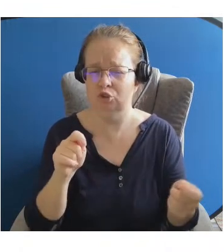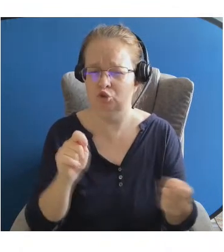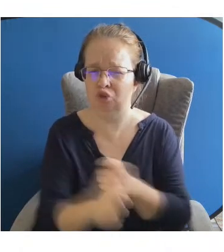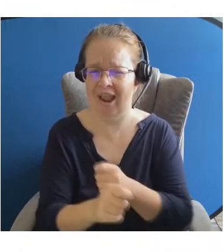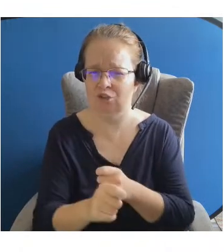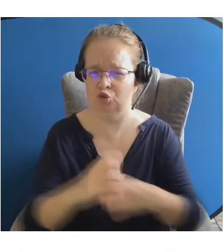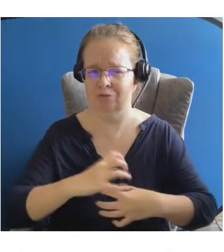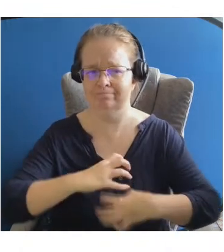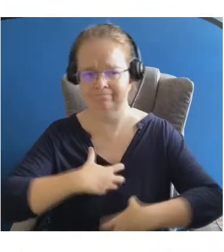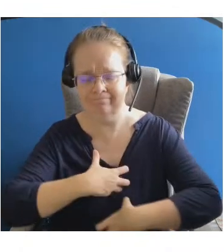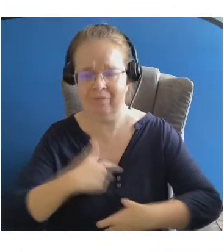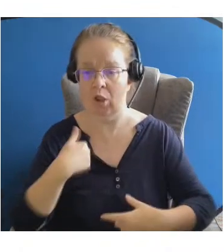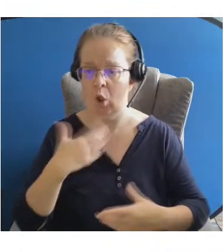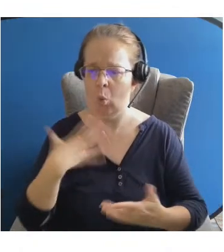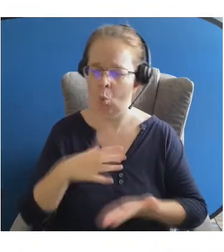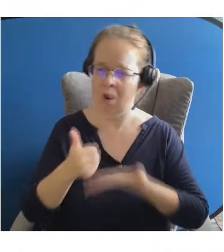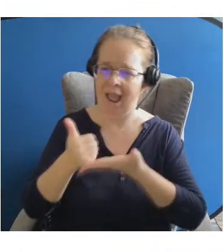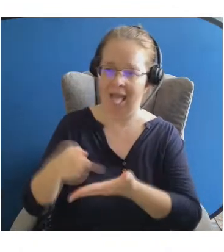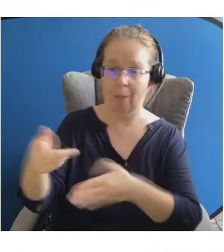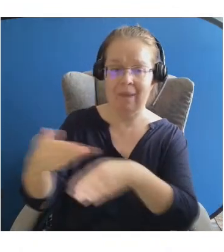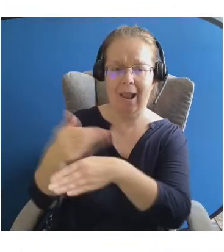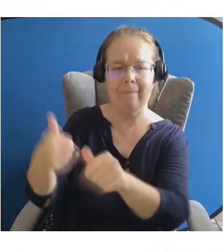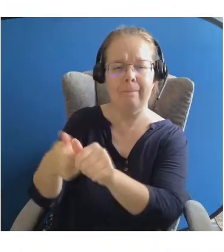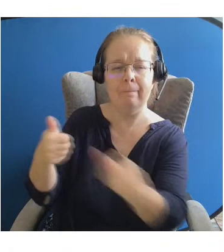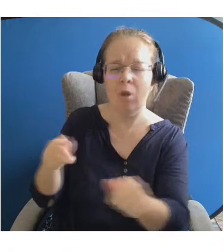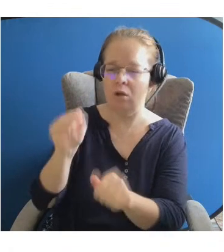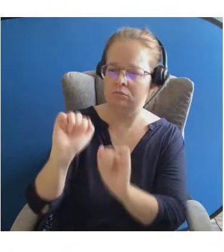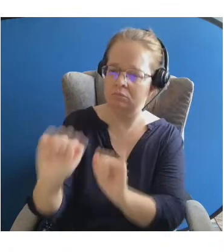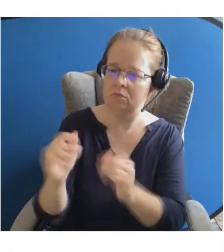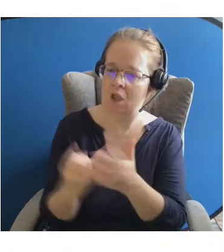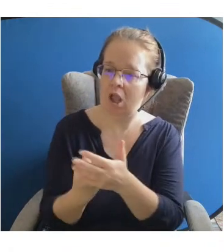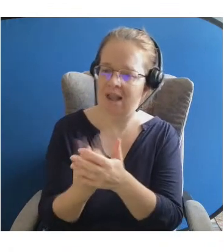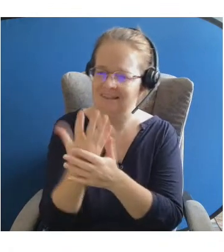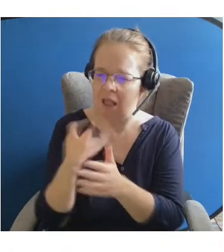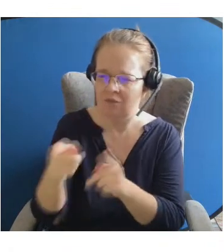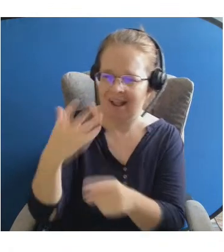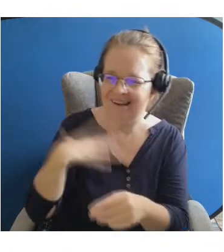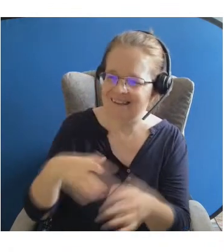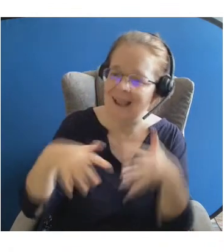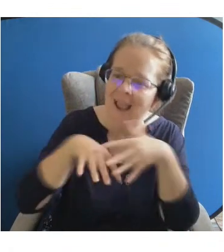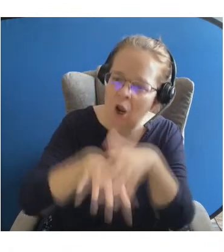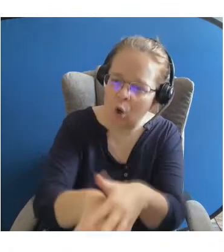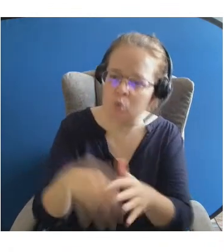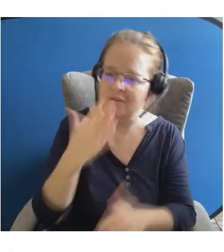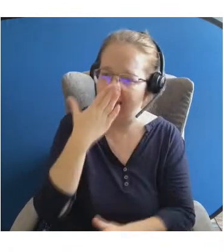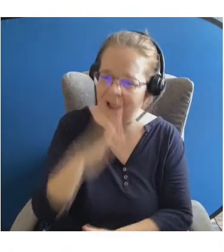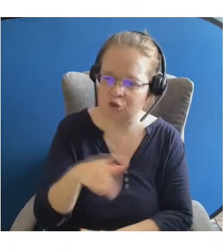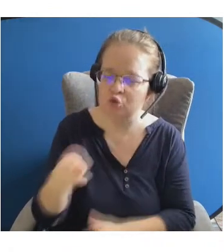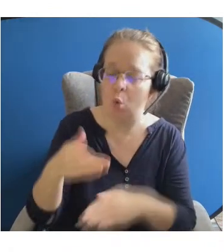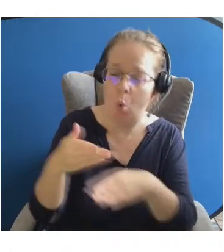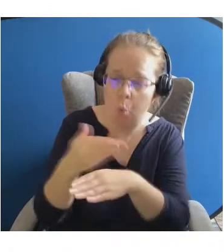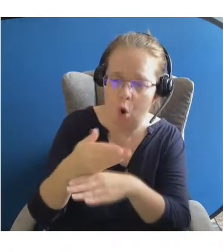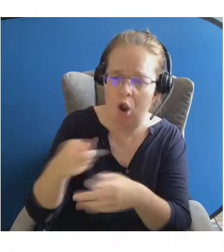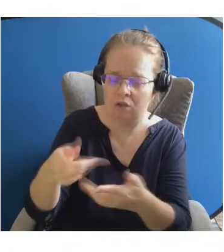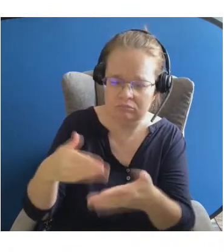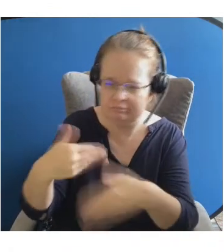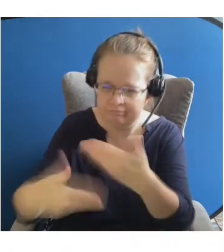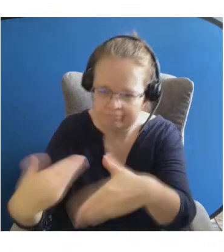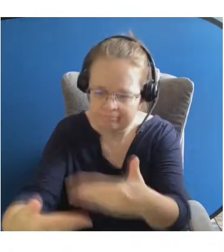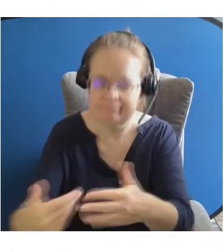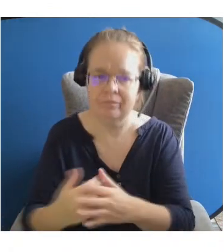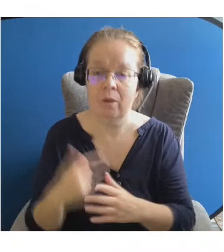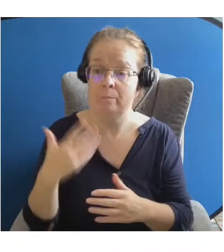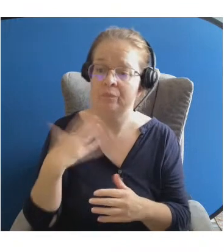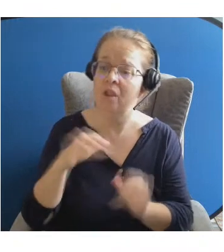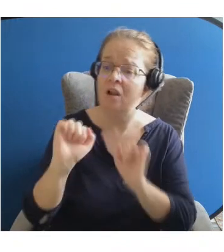want to help employers to develop inclusive attitudes and working practices. And we also want them to improve